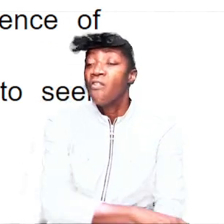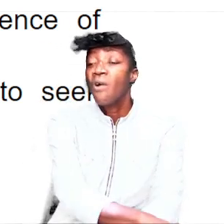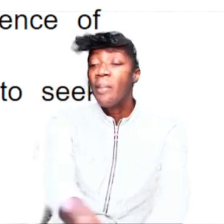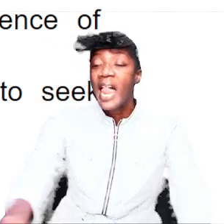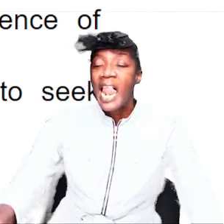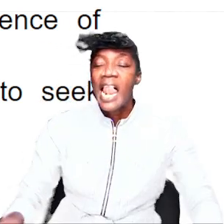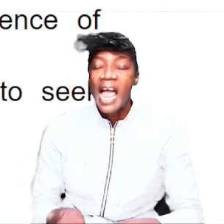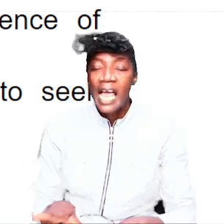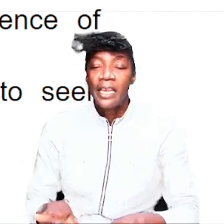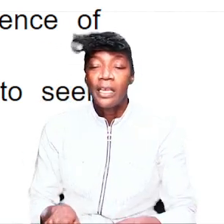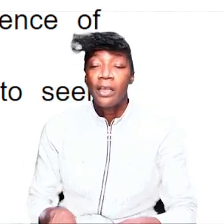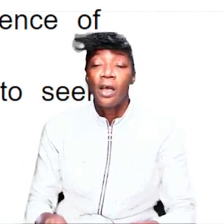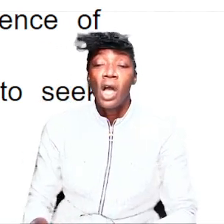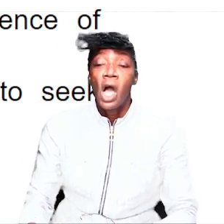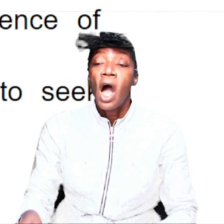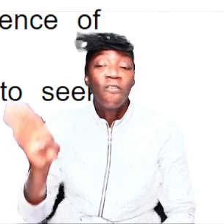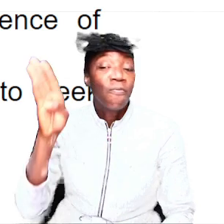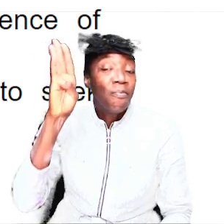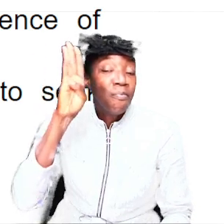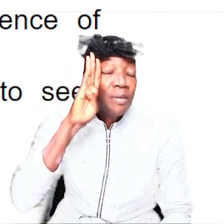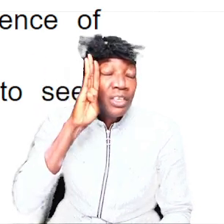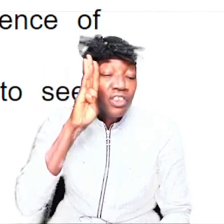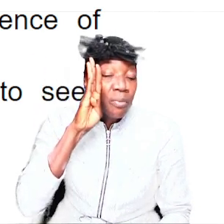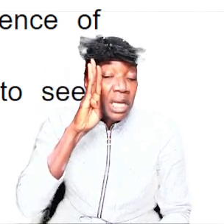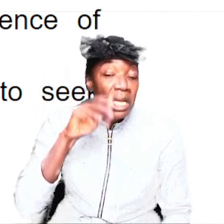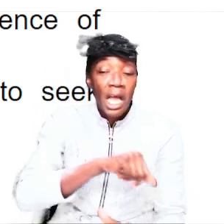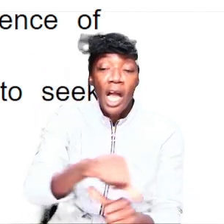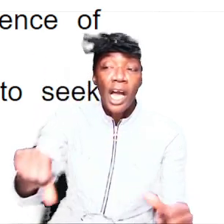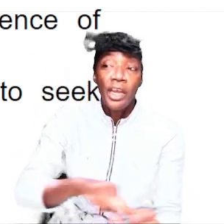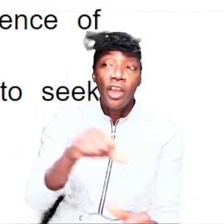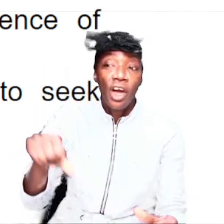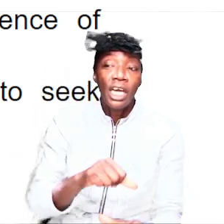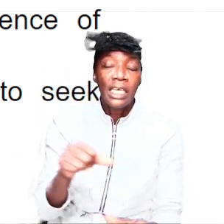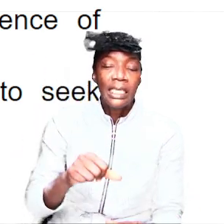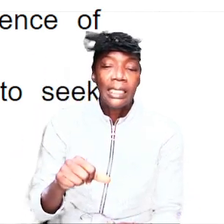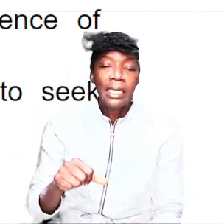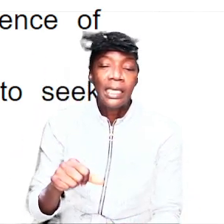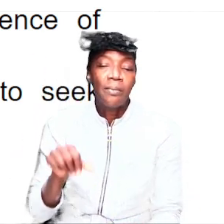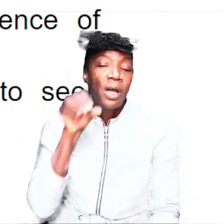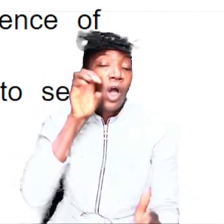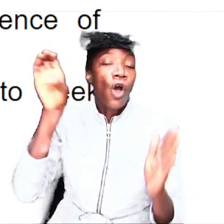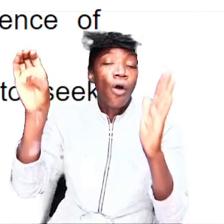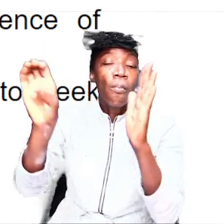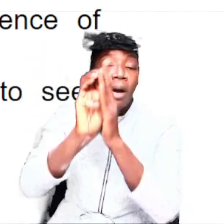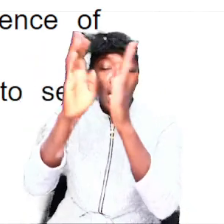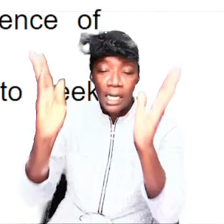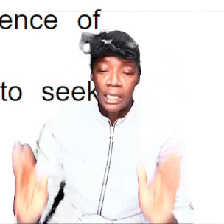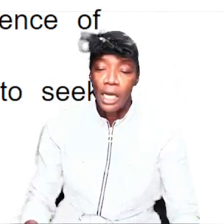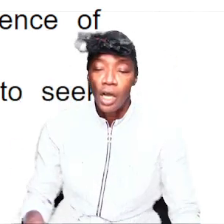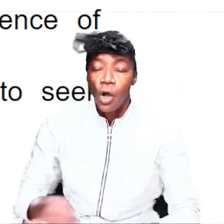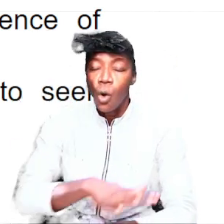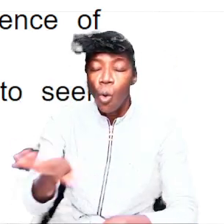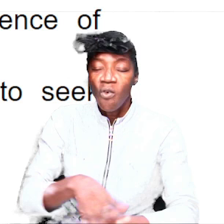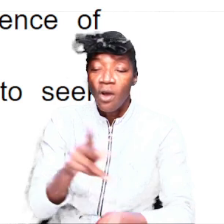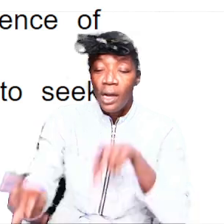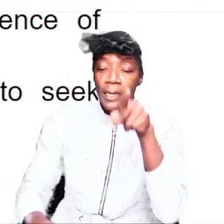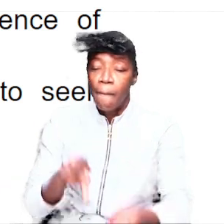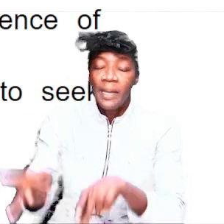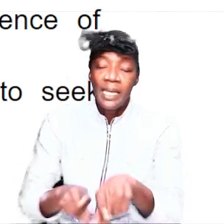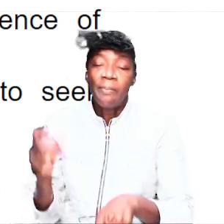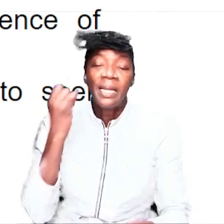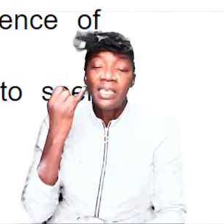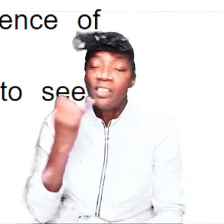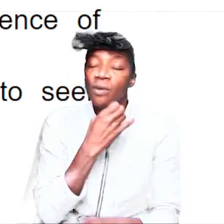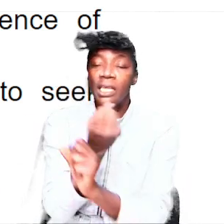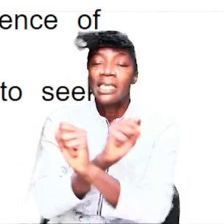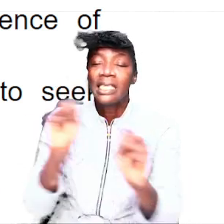Benjamin, and you shall anoint him commander over my people Israel, that he may save my people from